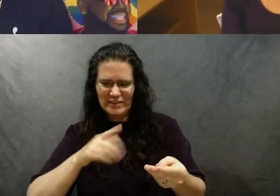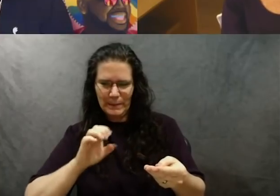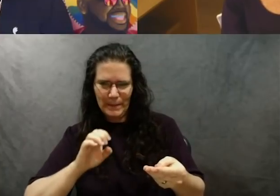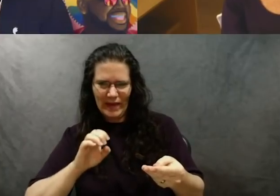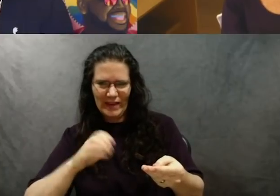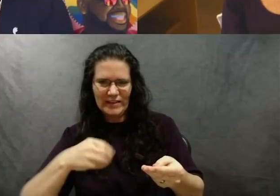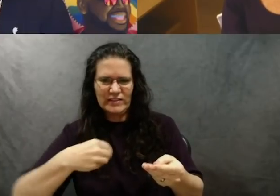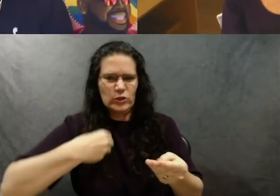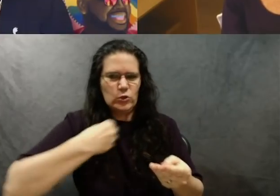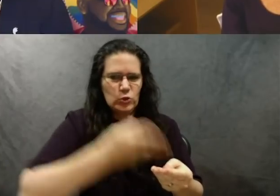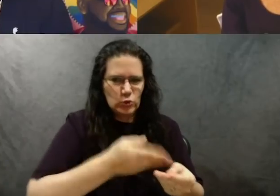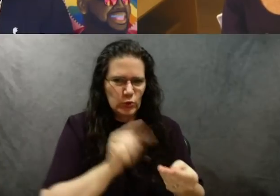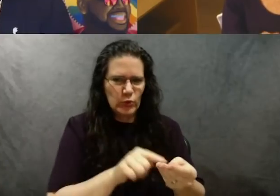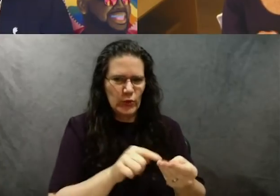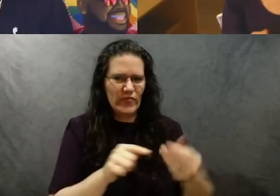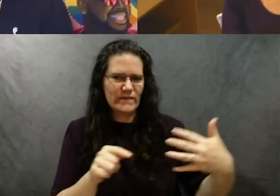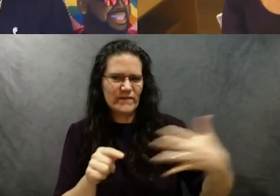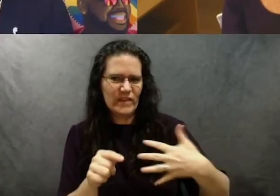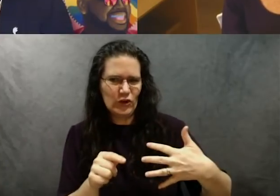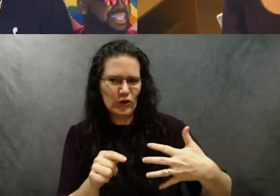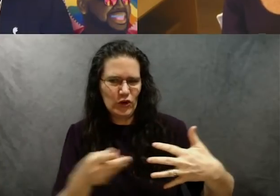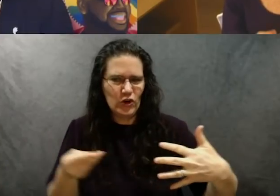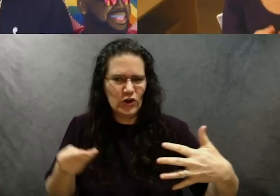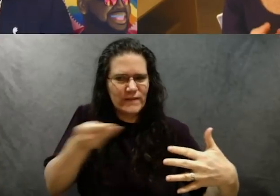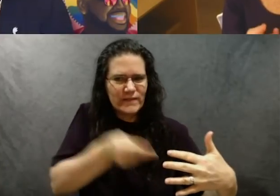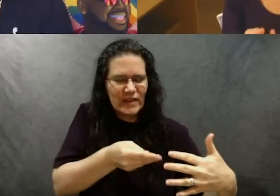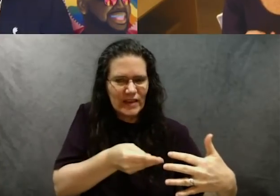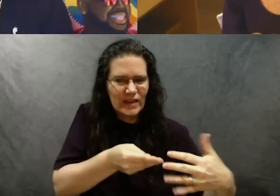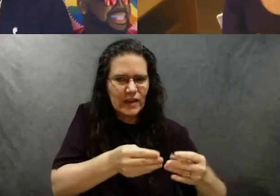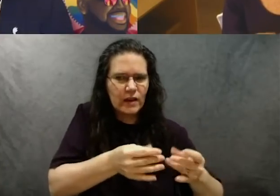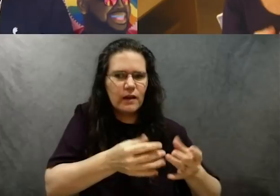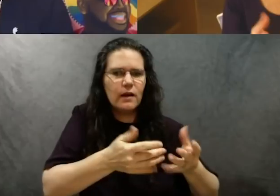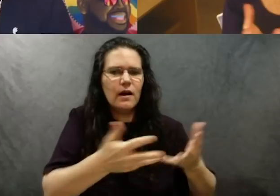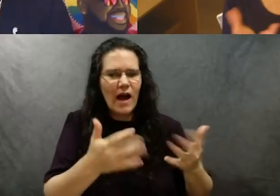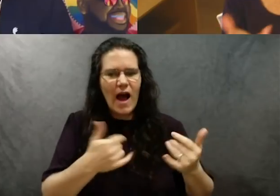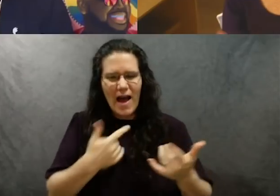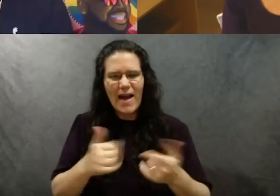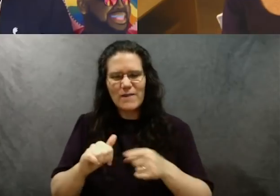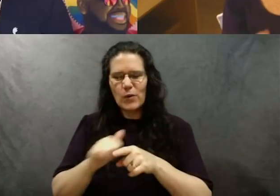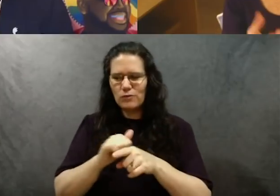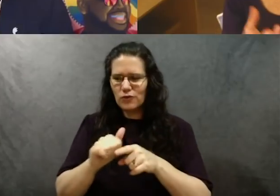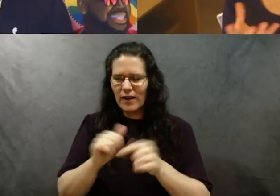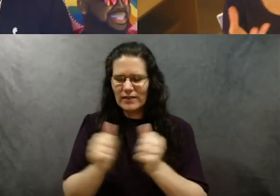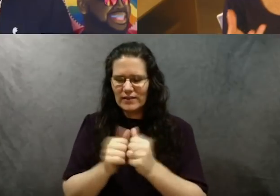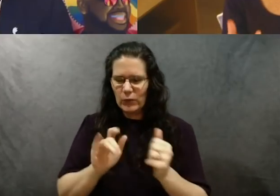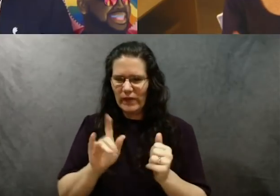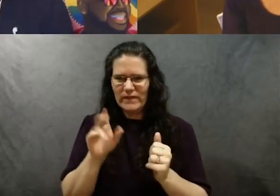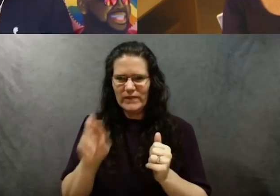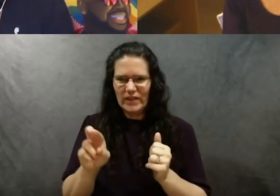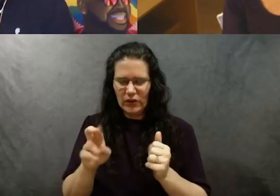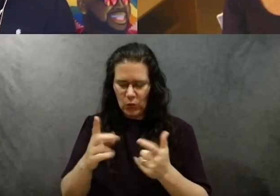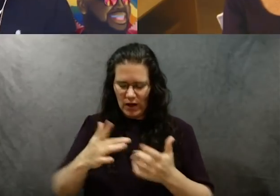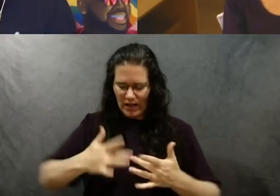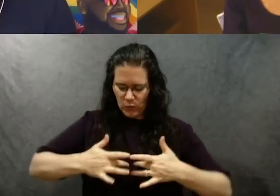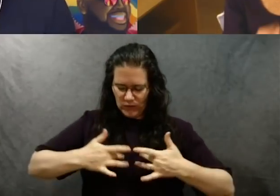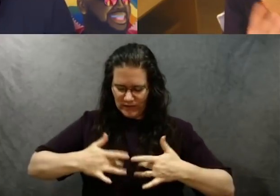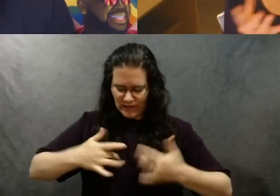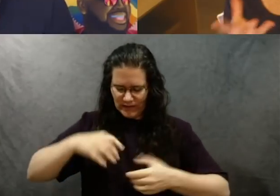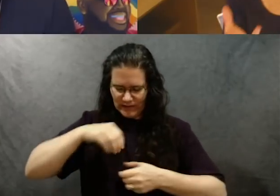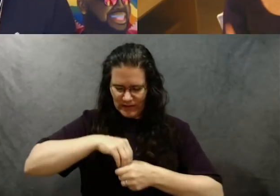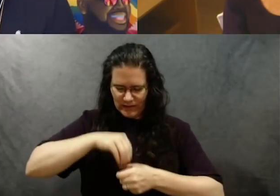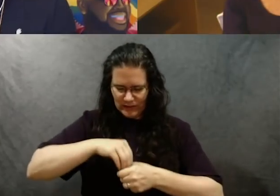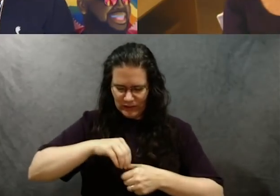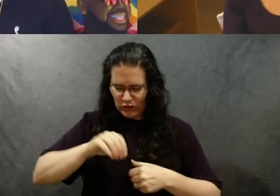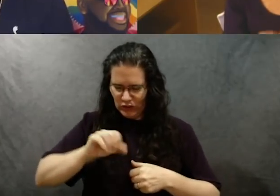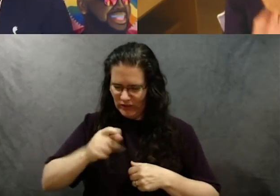a practice with fear where I'll kind of sense the interior space that it's coming out of, just the way and all the particles